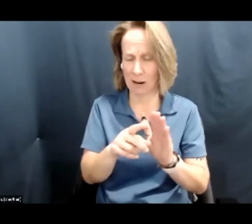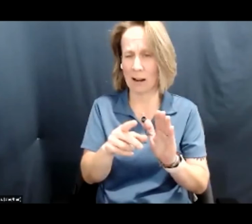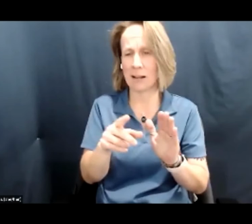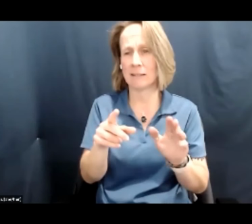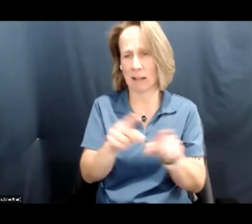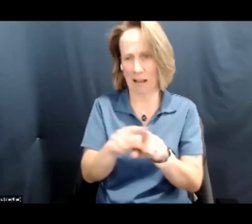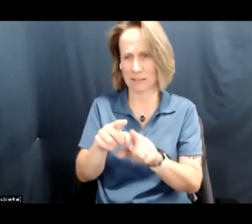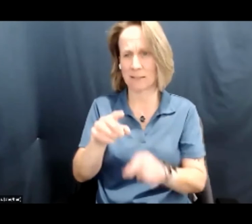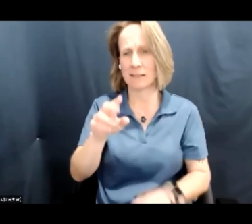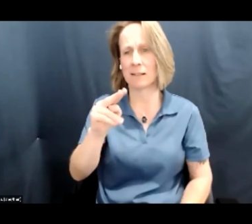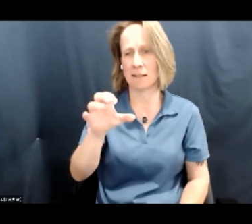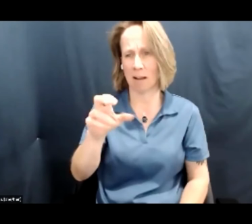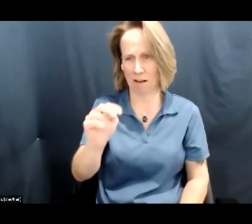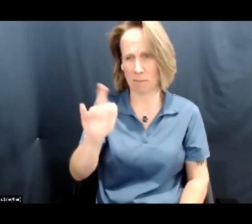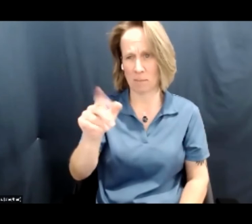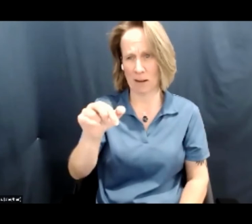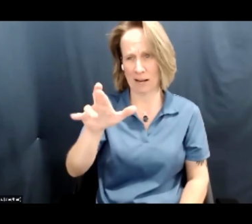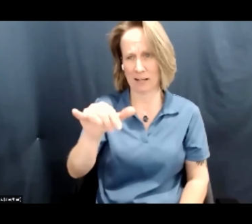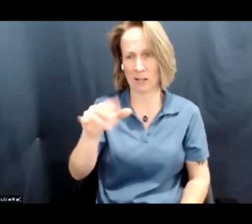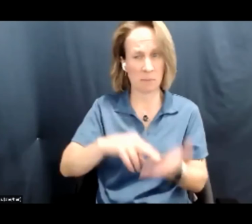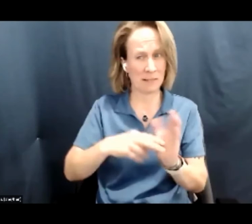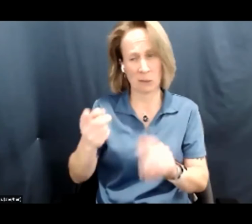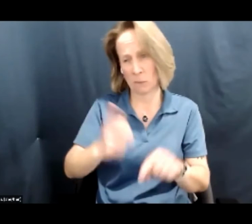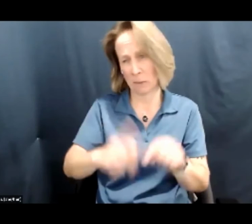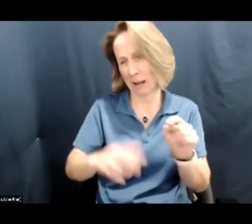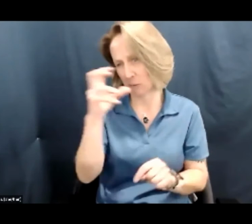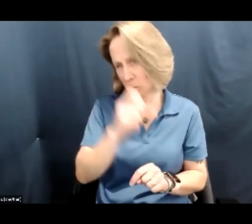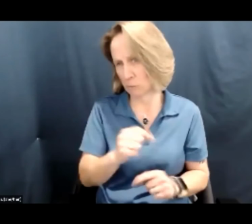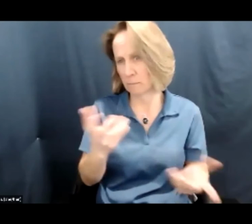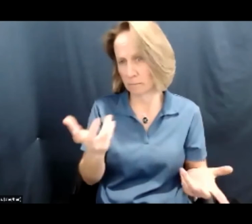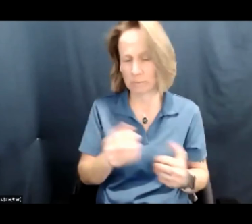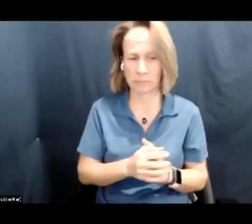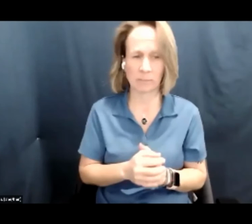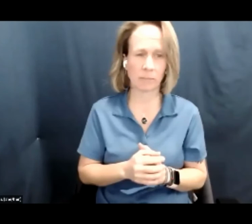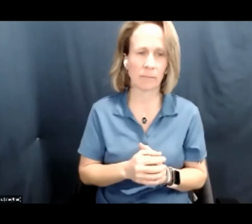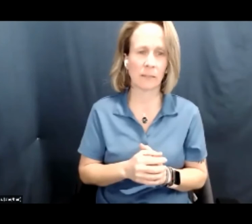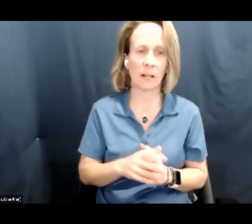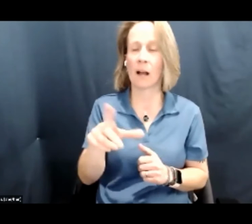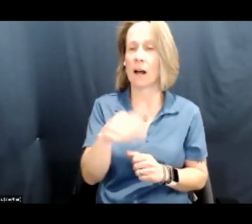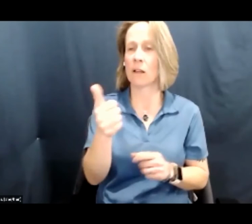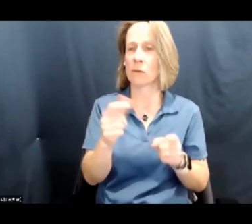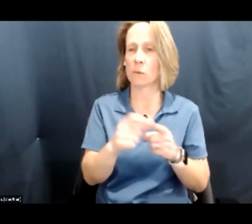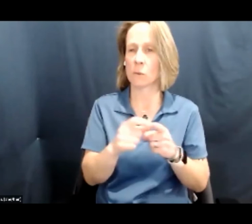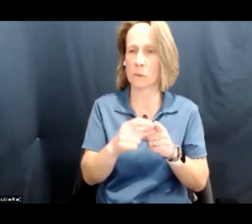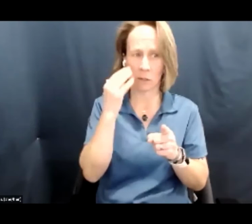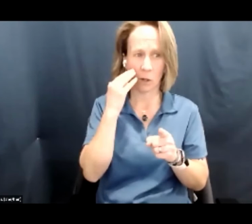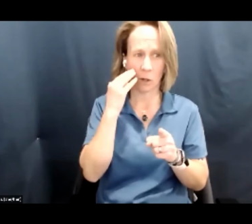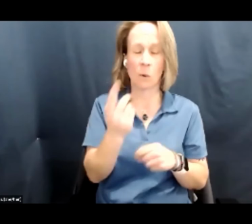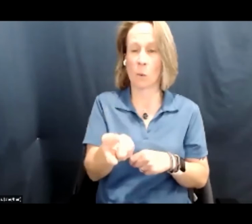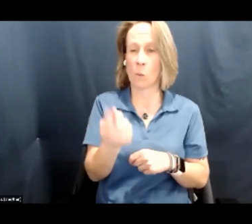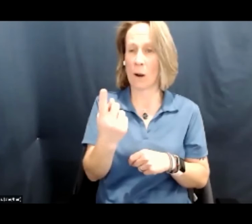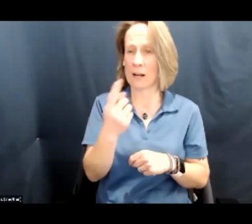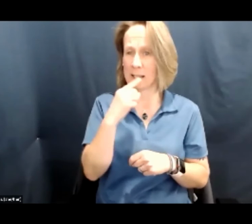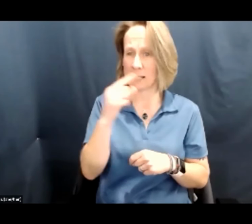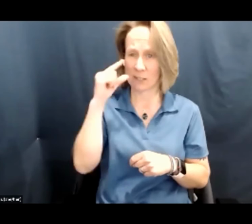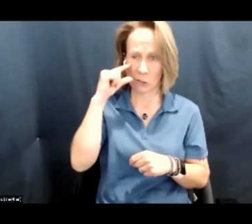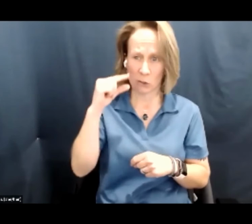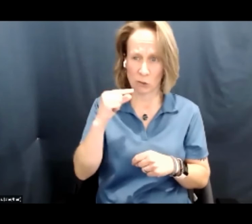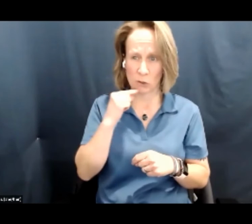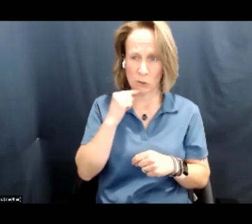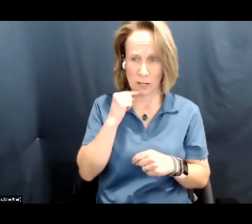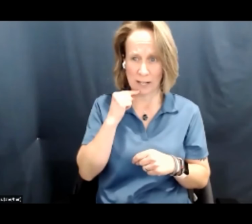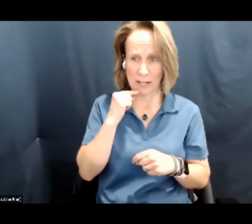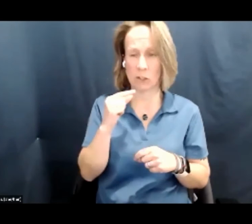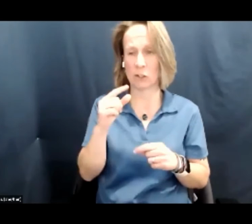looks. Some other terms to be aware of. One is gender dysphoria. So gender dysphoria is anxiety